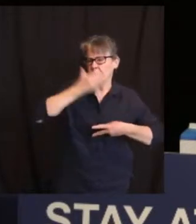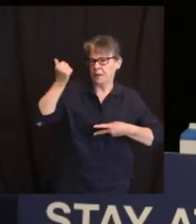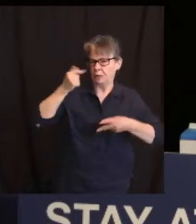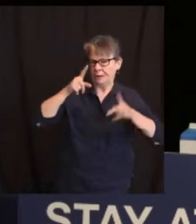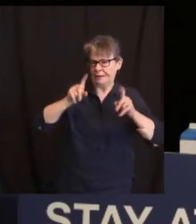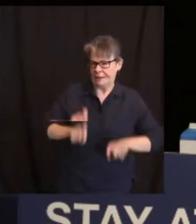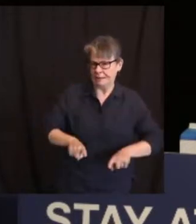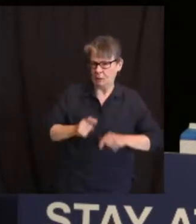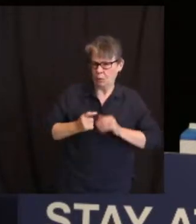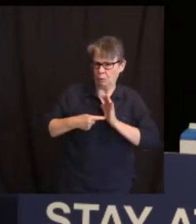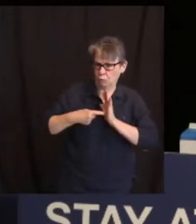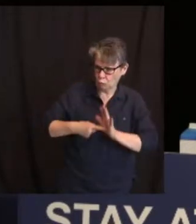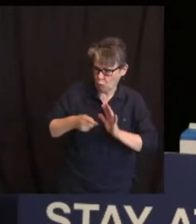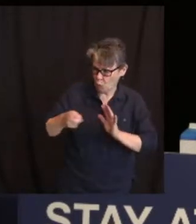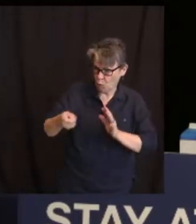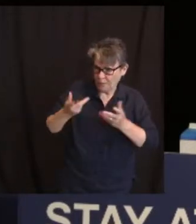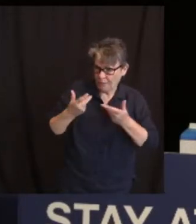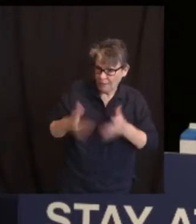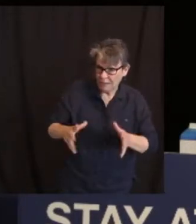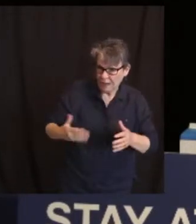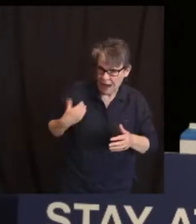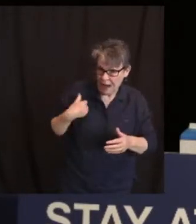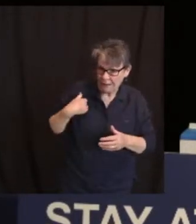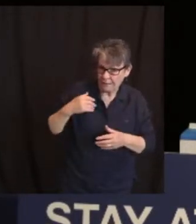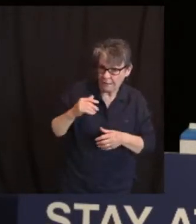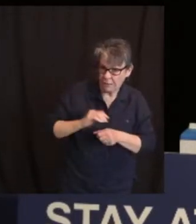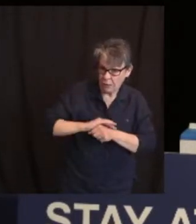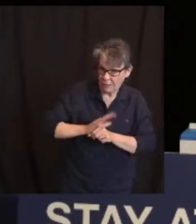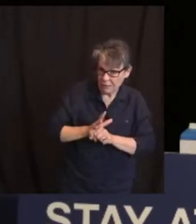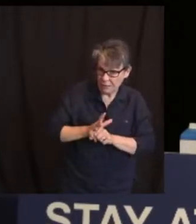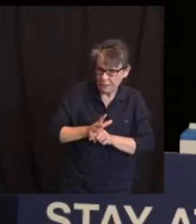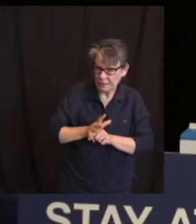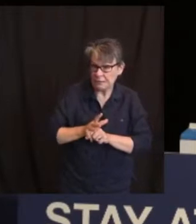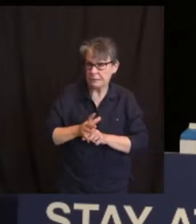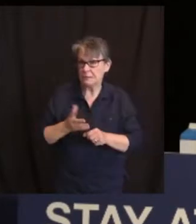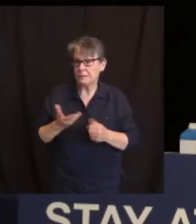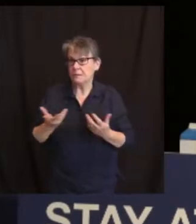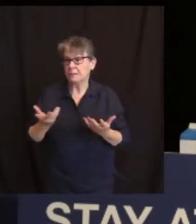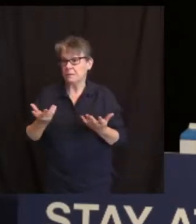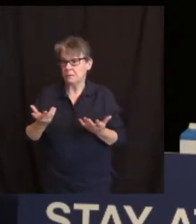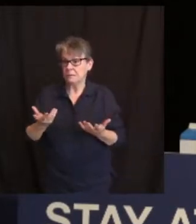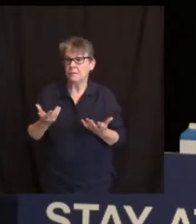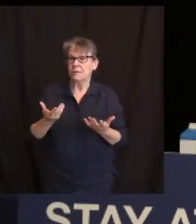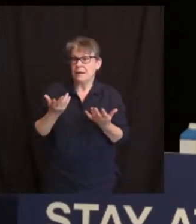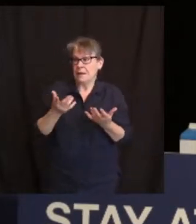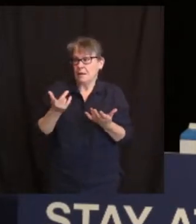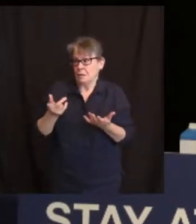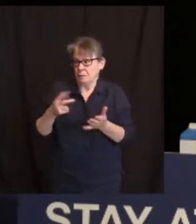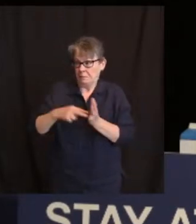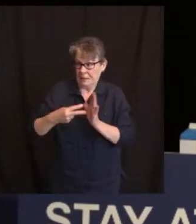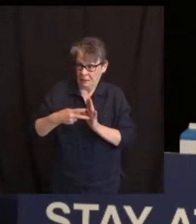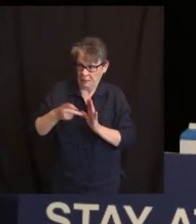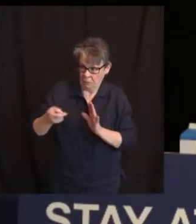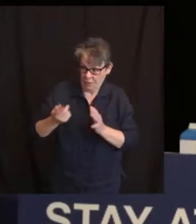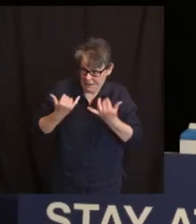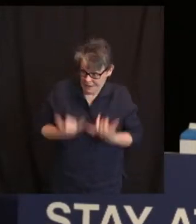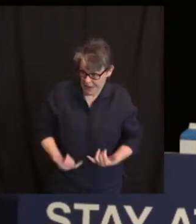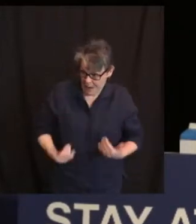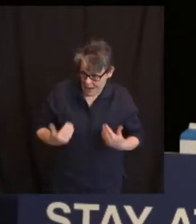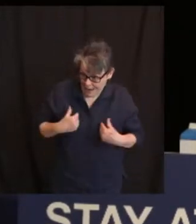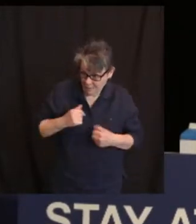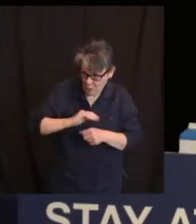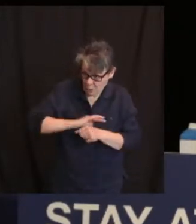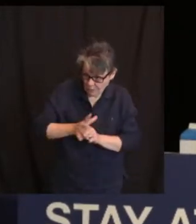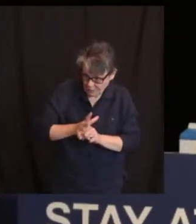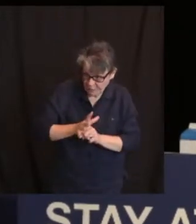recommending purchasing or we'd say wide scale that we should be going that way rather than a rapid test, rather than all these other tests, at this point, no, we do not yet have a conclusion